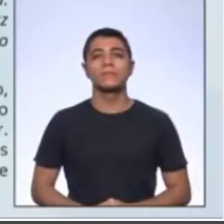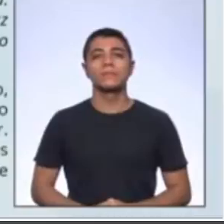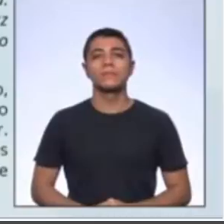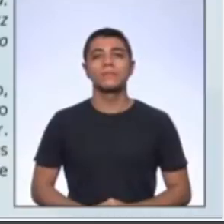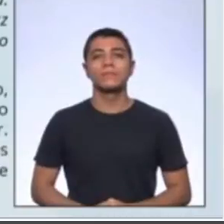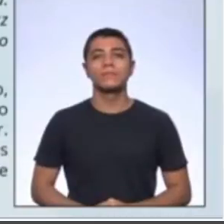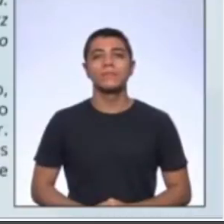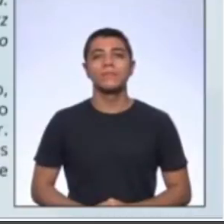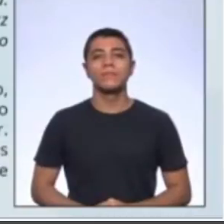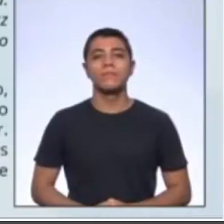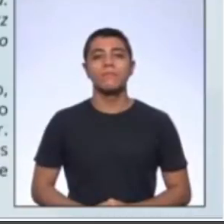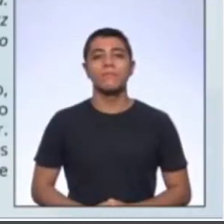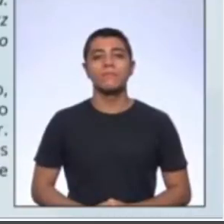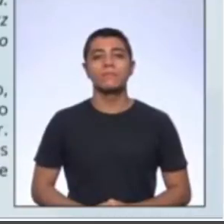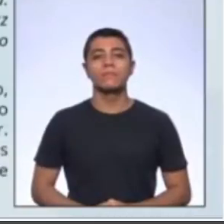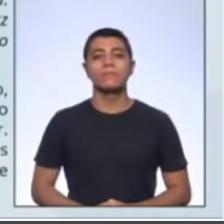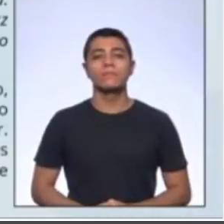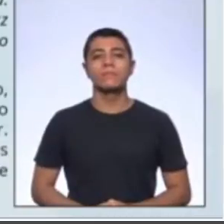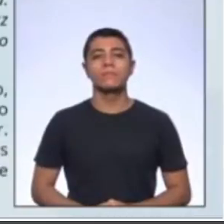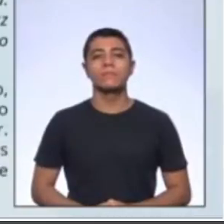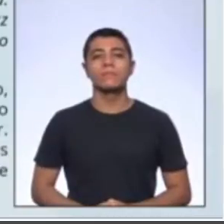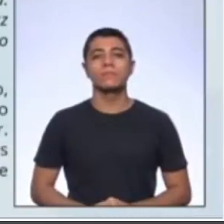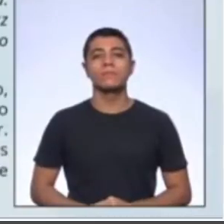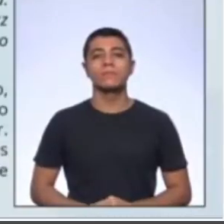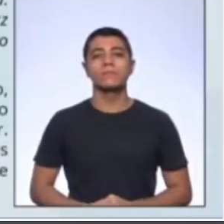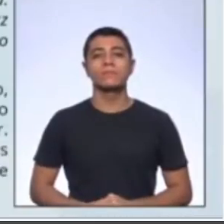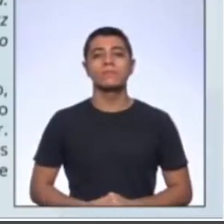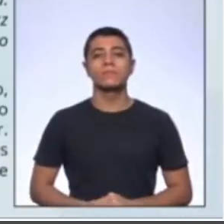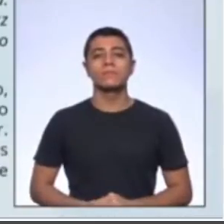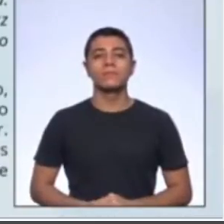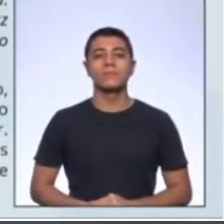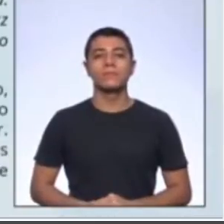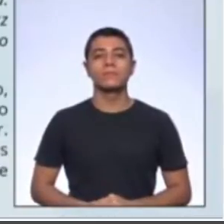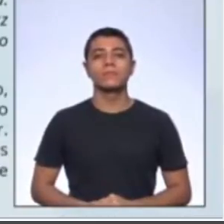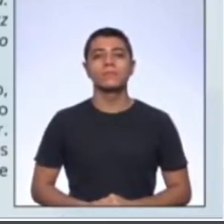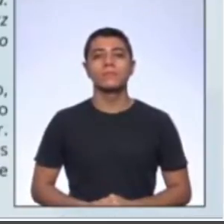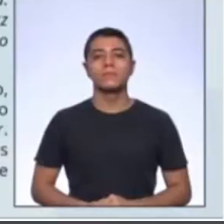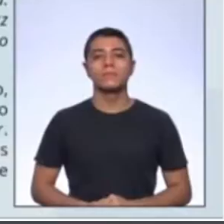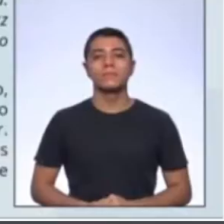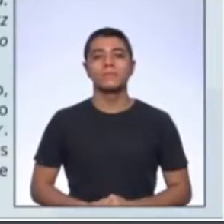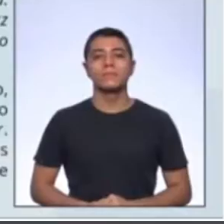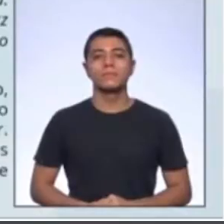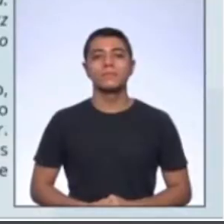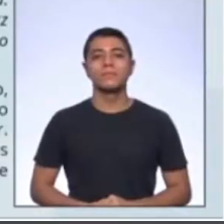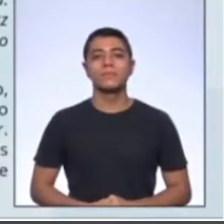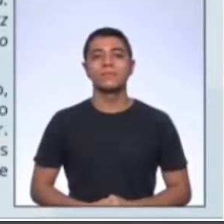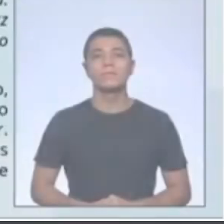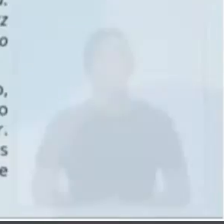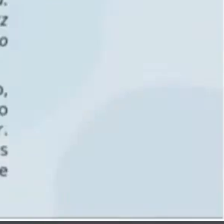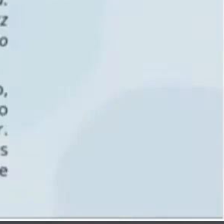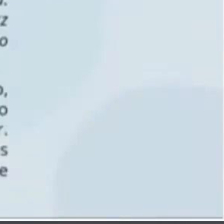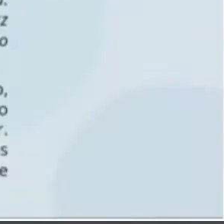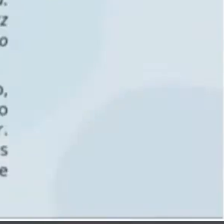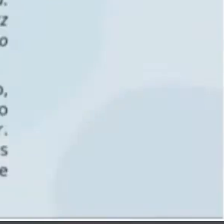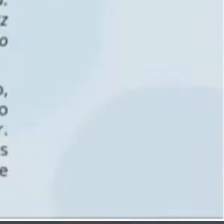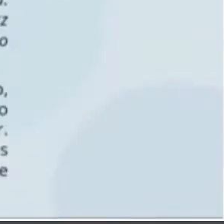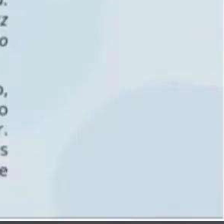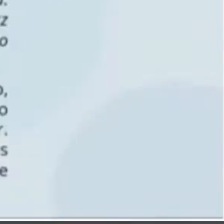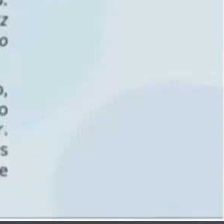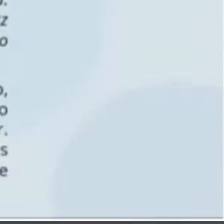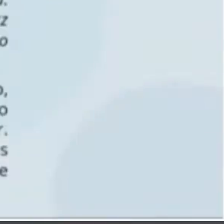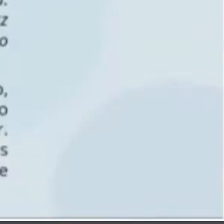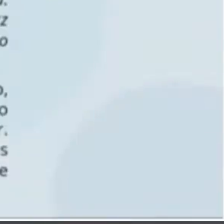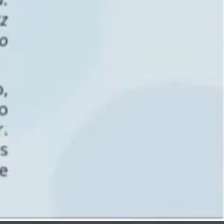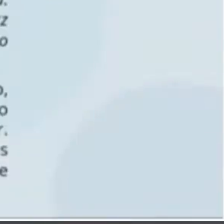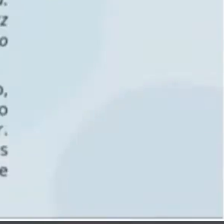world baby gant fio da aqui nesse of mine not to mention the wish of